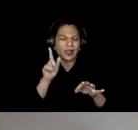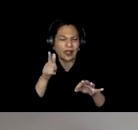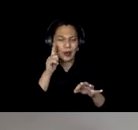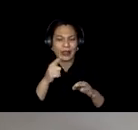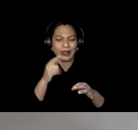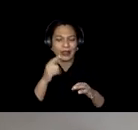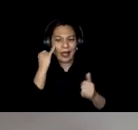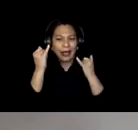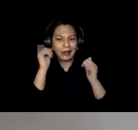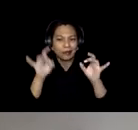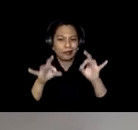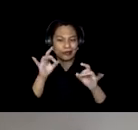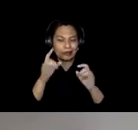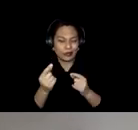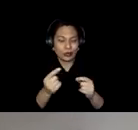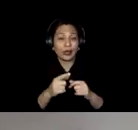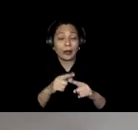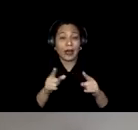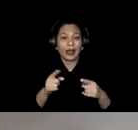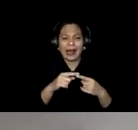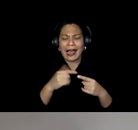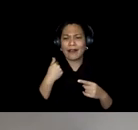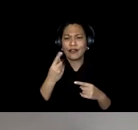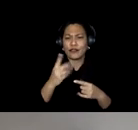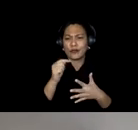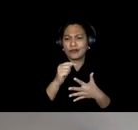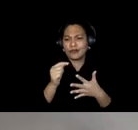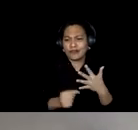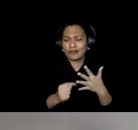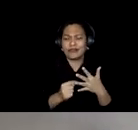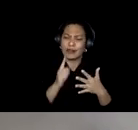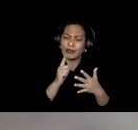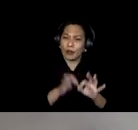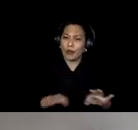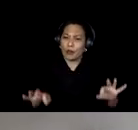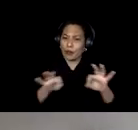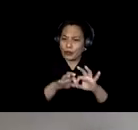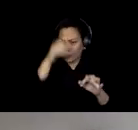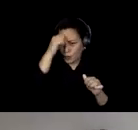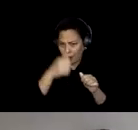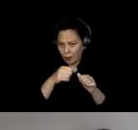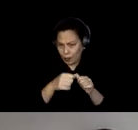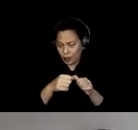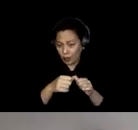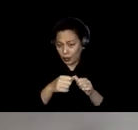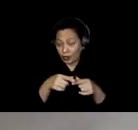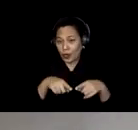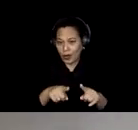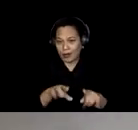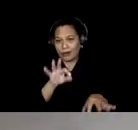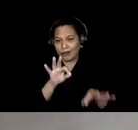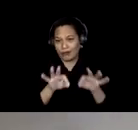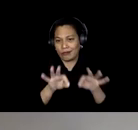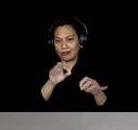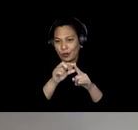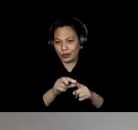keywords, there are a few factors that matter, things that you'll want to think about when you're brainstorming.